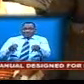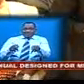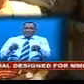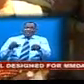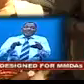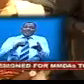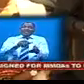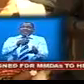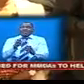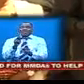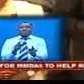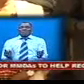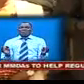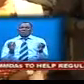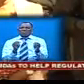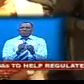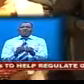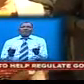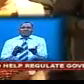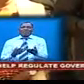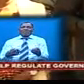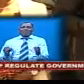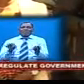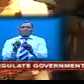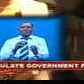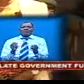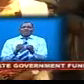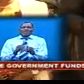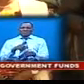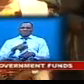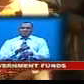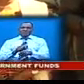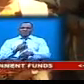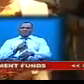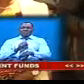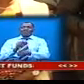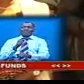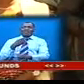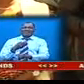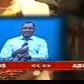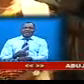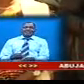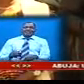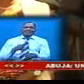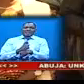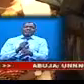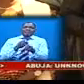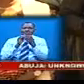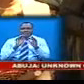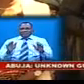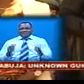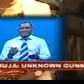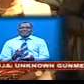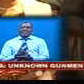many other great statesmen in this country who have struggled to maintain national cohesion and peace against